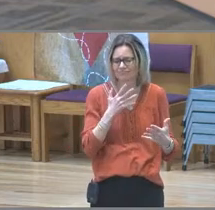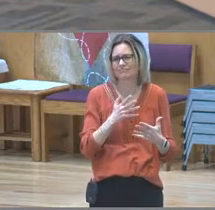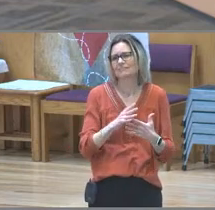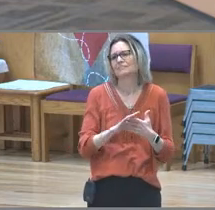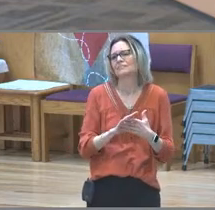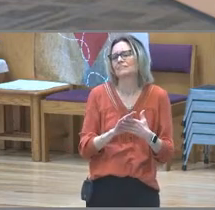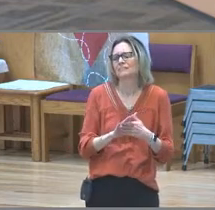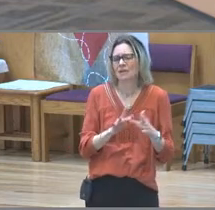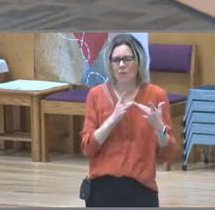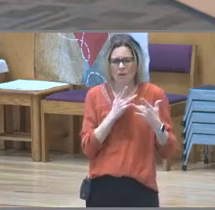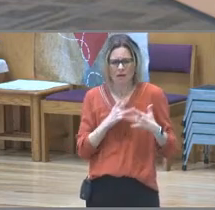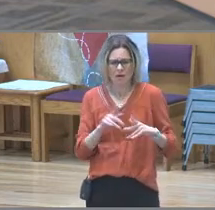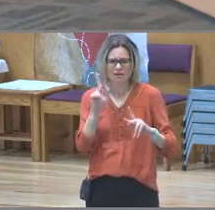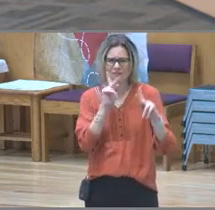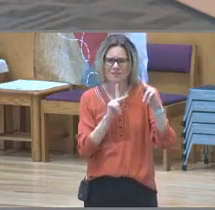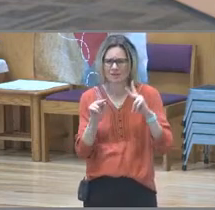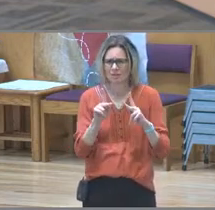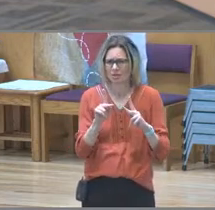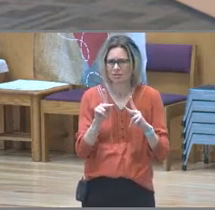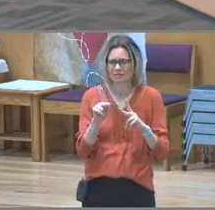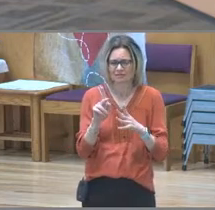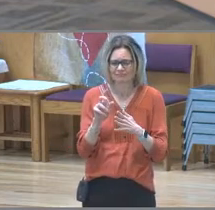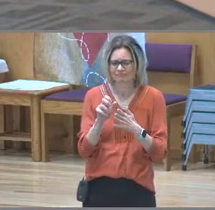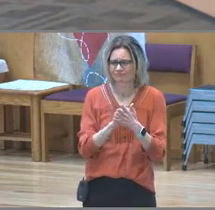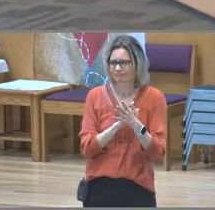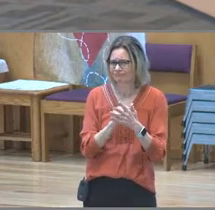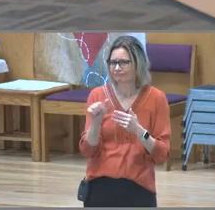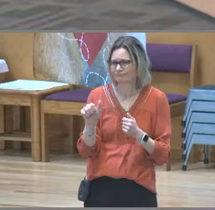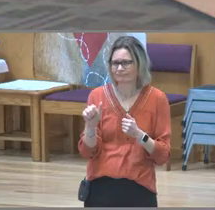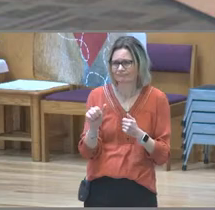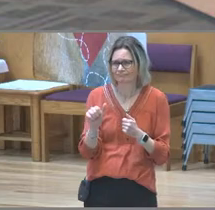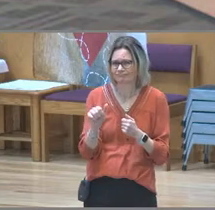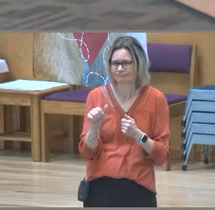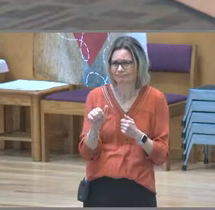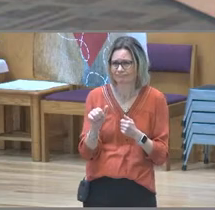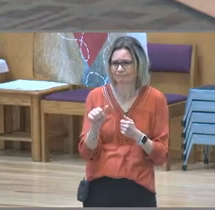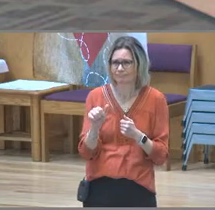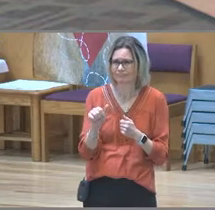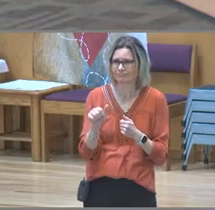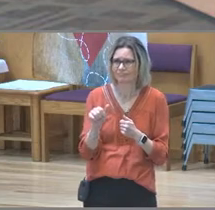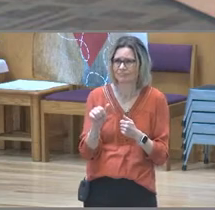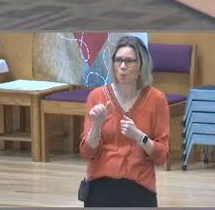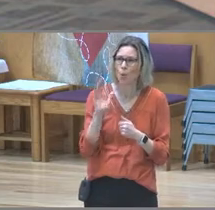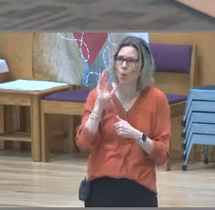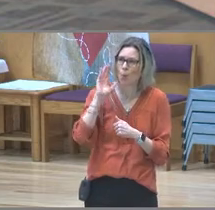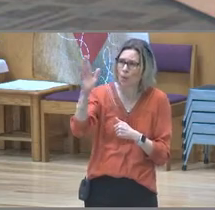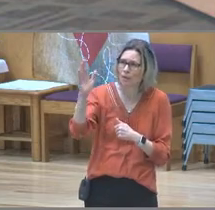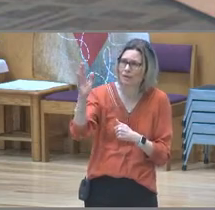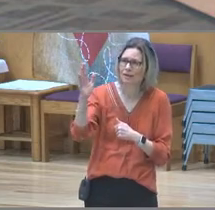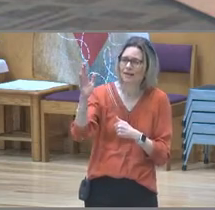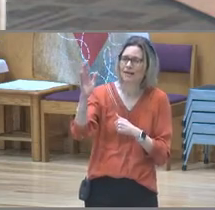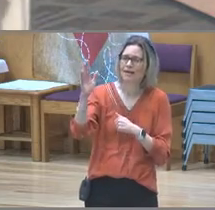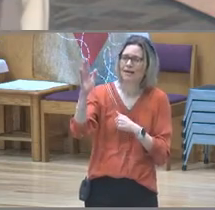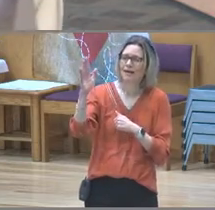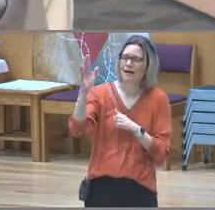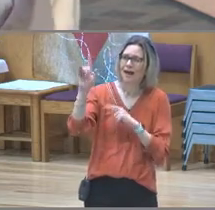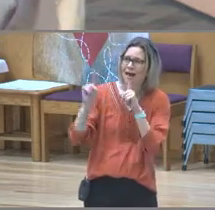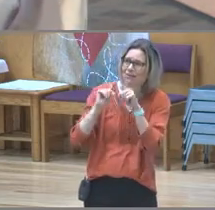human heart is shattered, you will ask why we